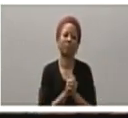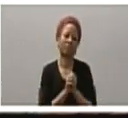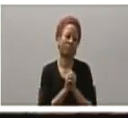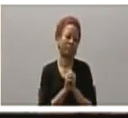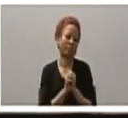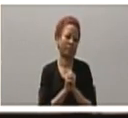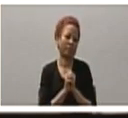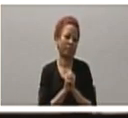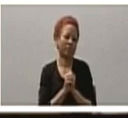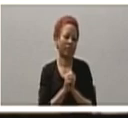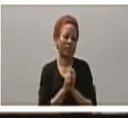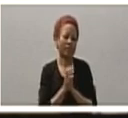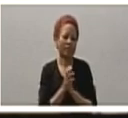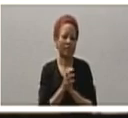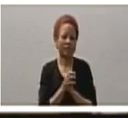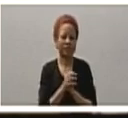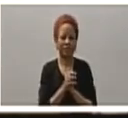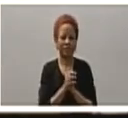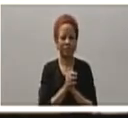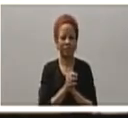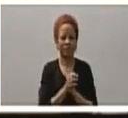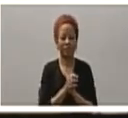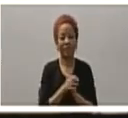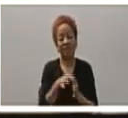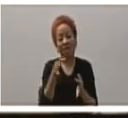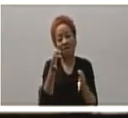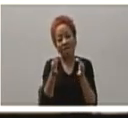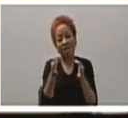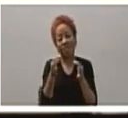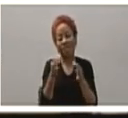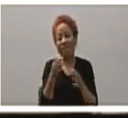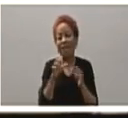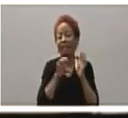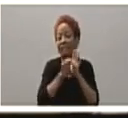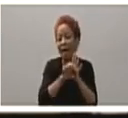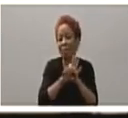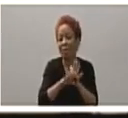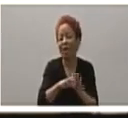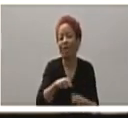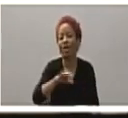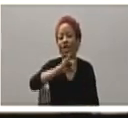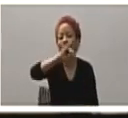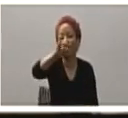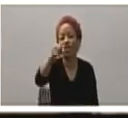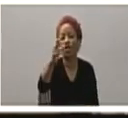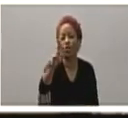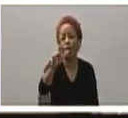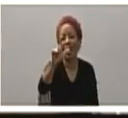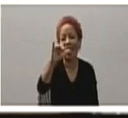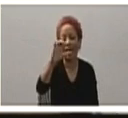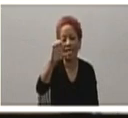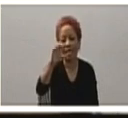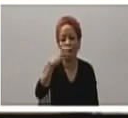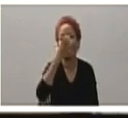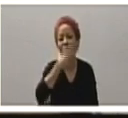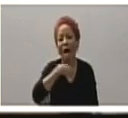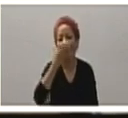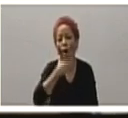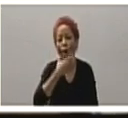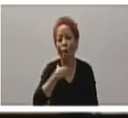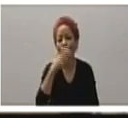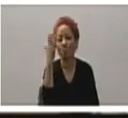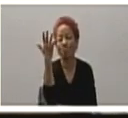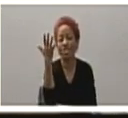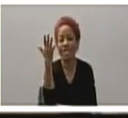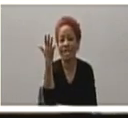For example, let's take again an example of a mango tree, a Julie mango tree. A Julie mango tree, which has